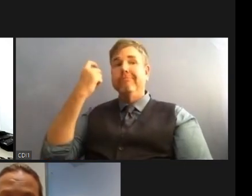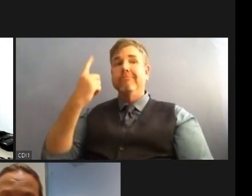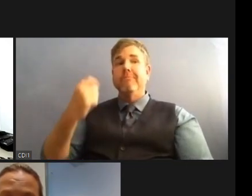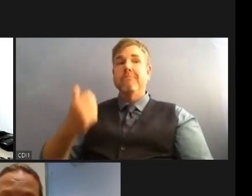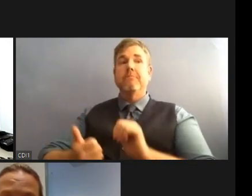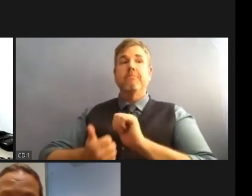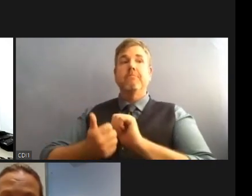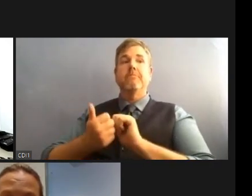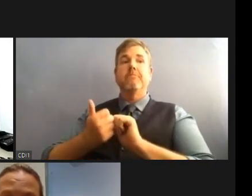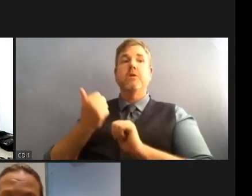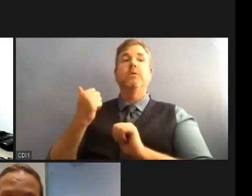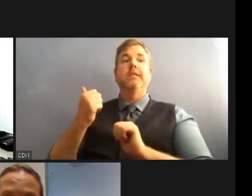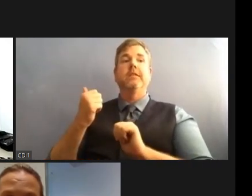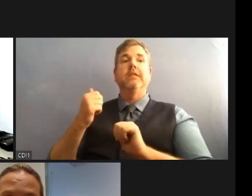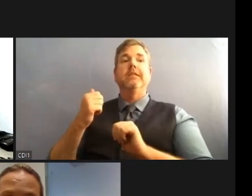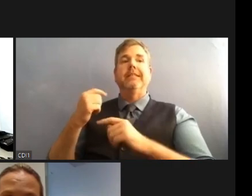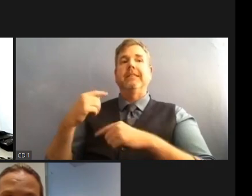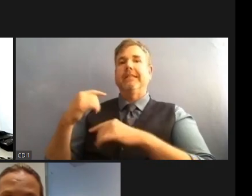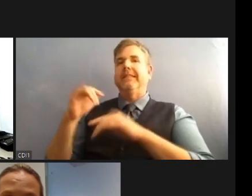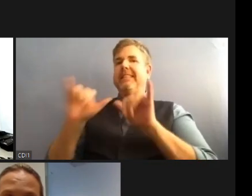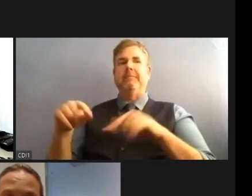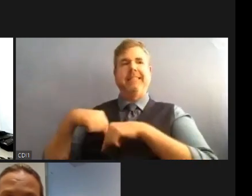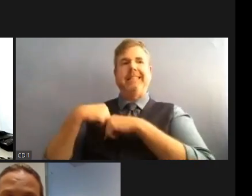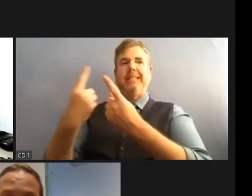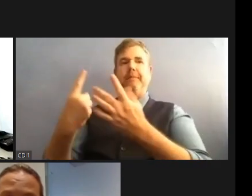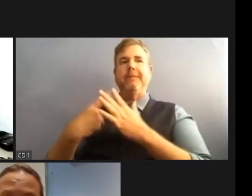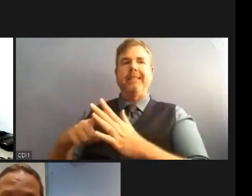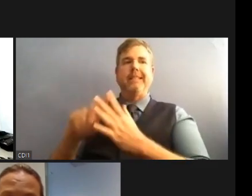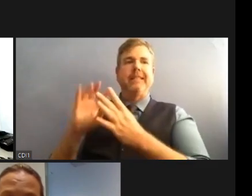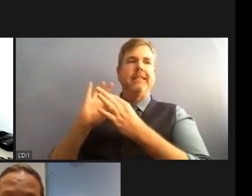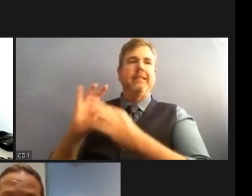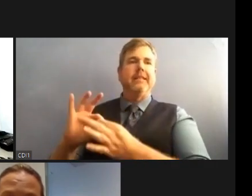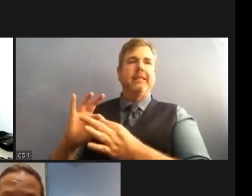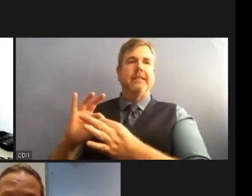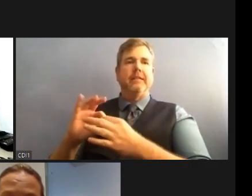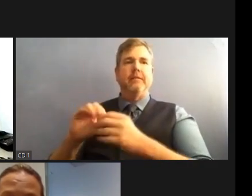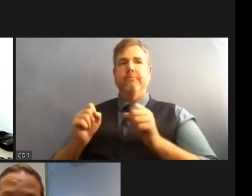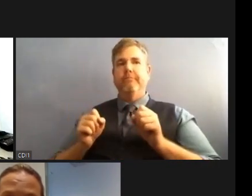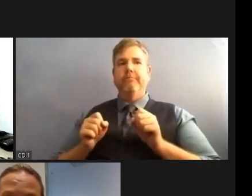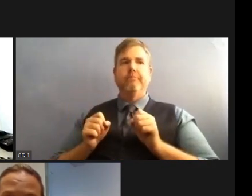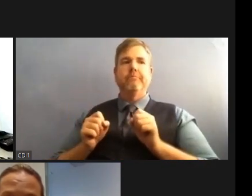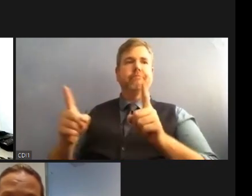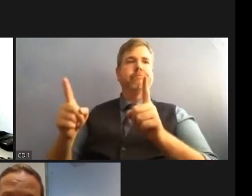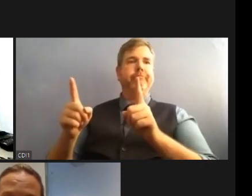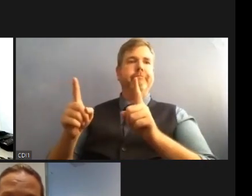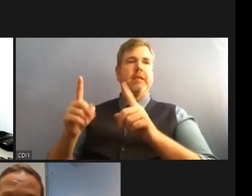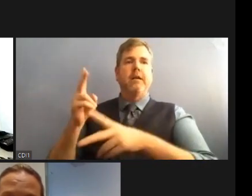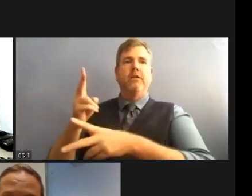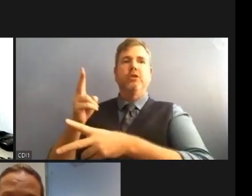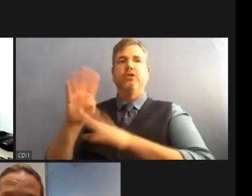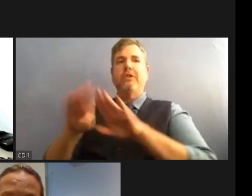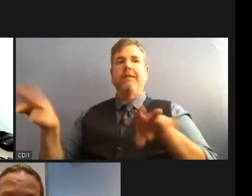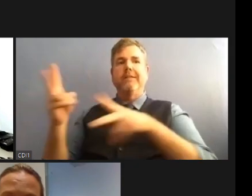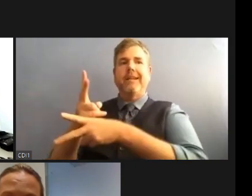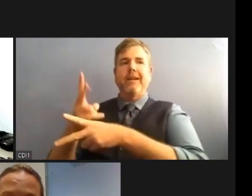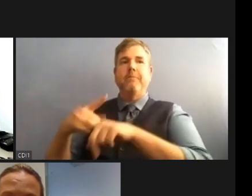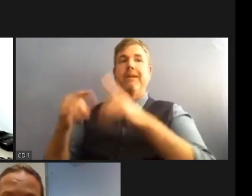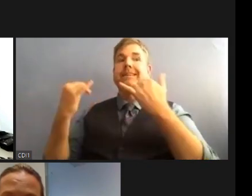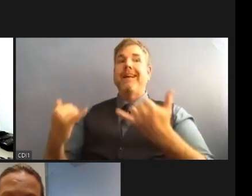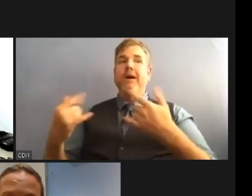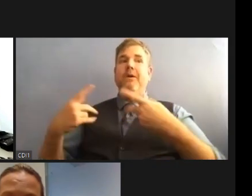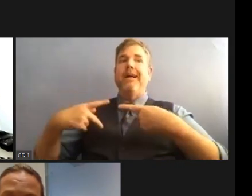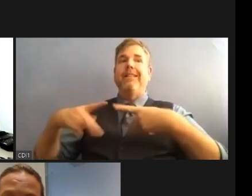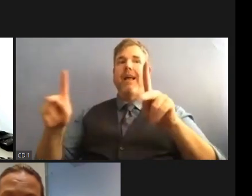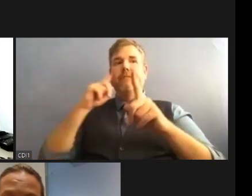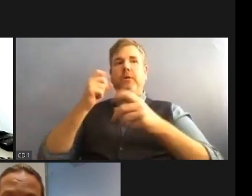with the pop-up childcare that we offered. But we've increased the cohort size from